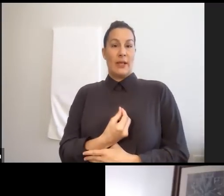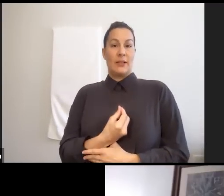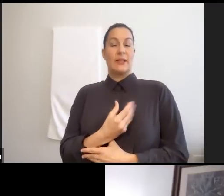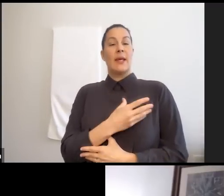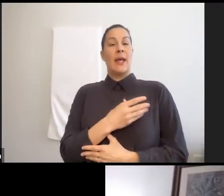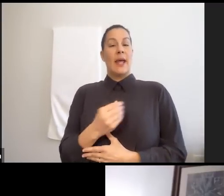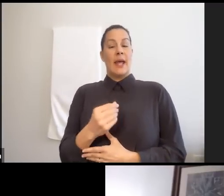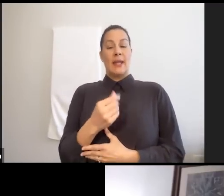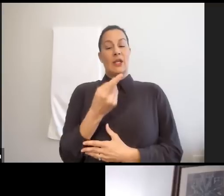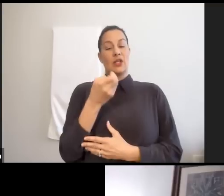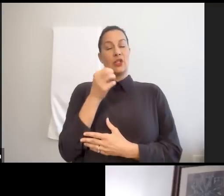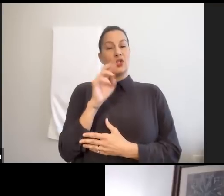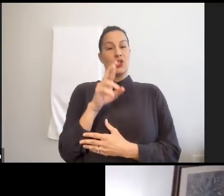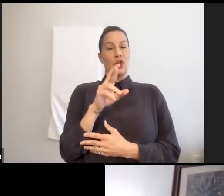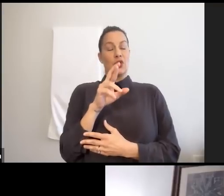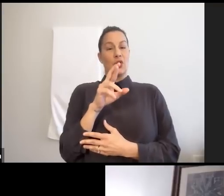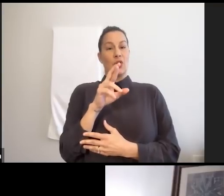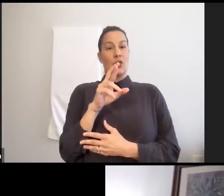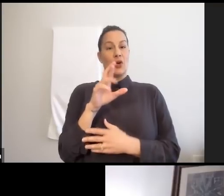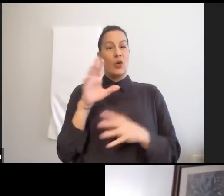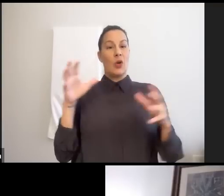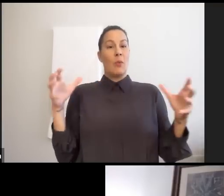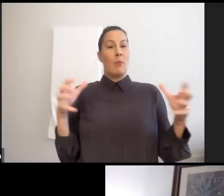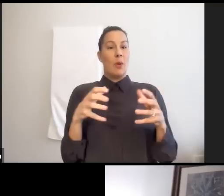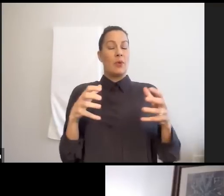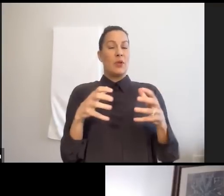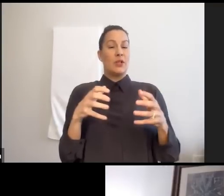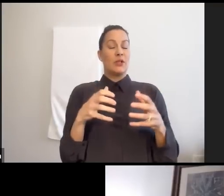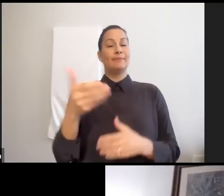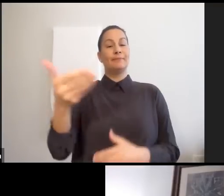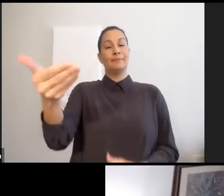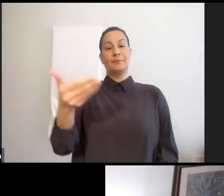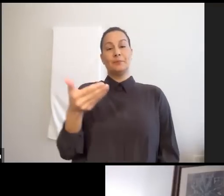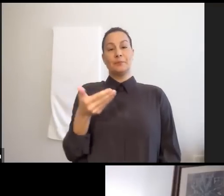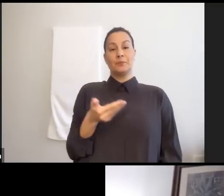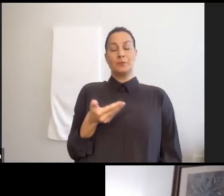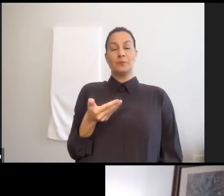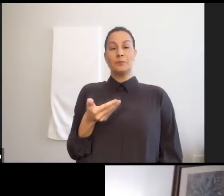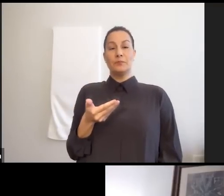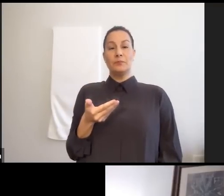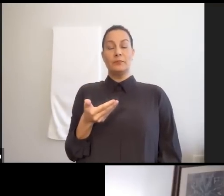States. Please welcome the speaker for Colectivo